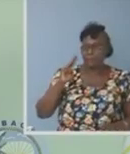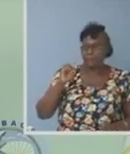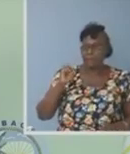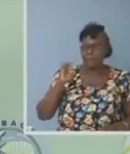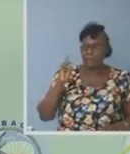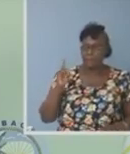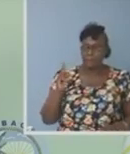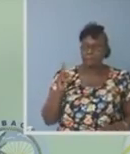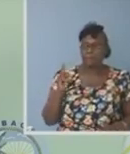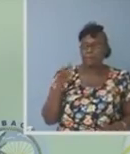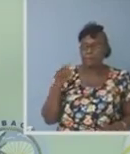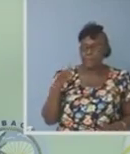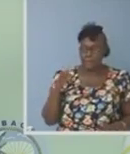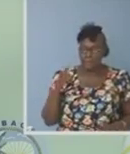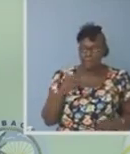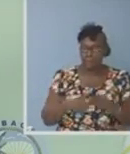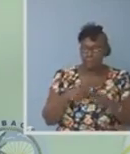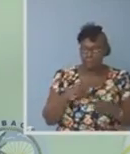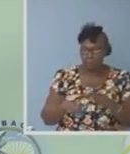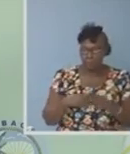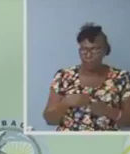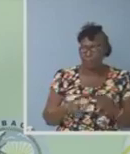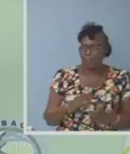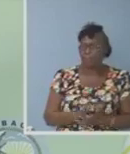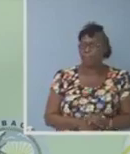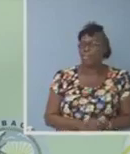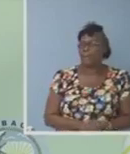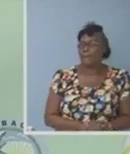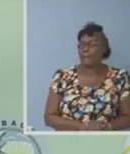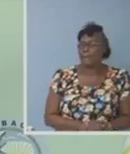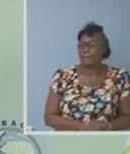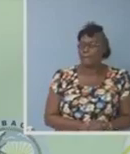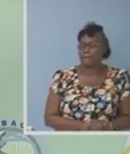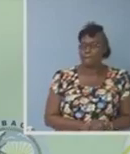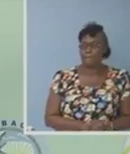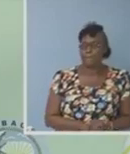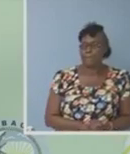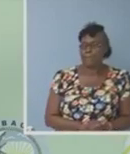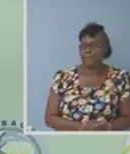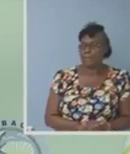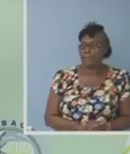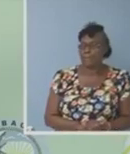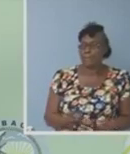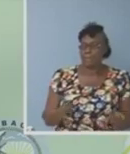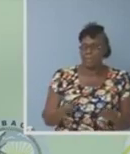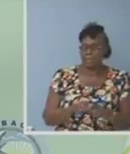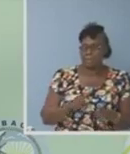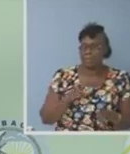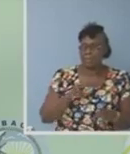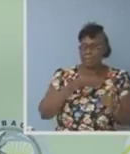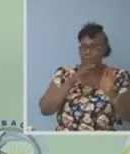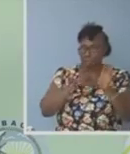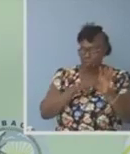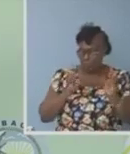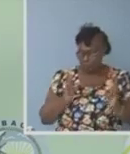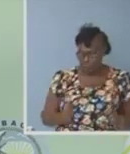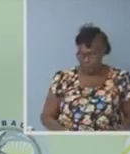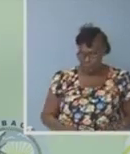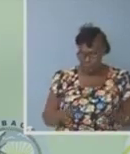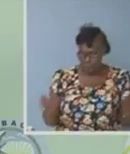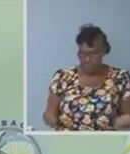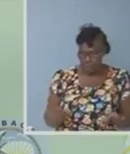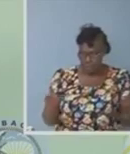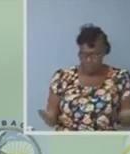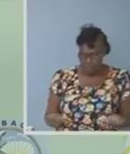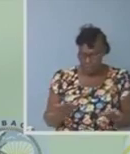and as the chair of the committee appointed by the Chief Secretary, we are willing